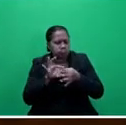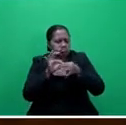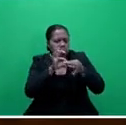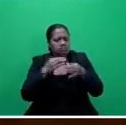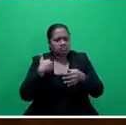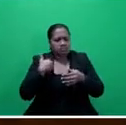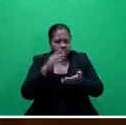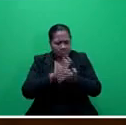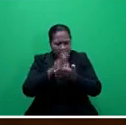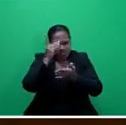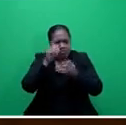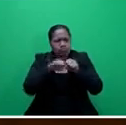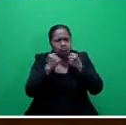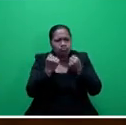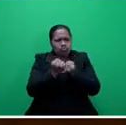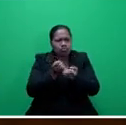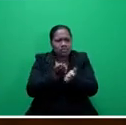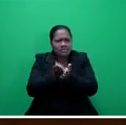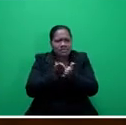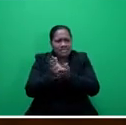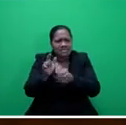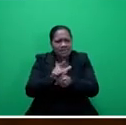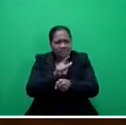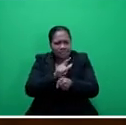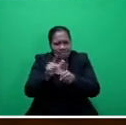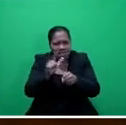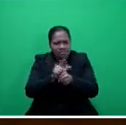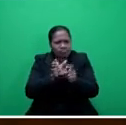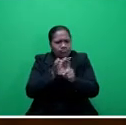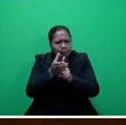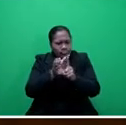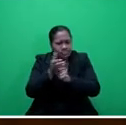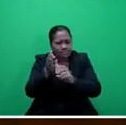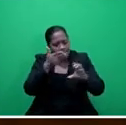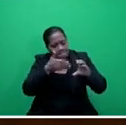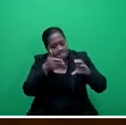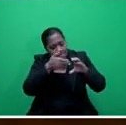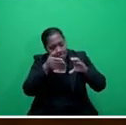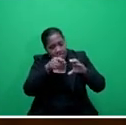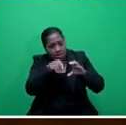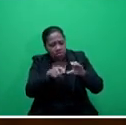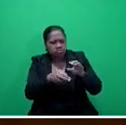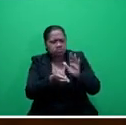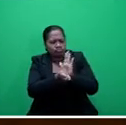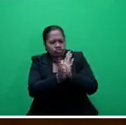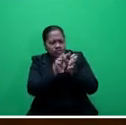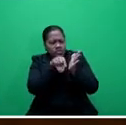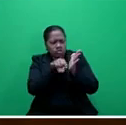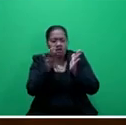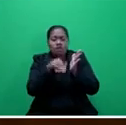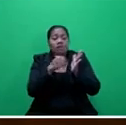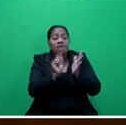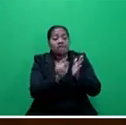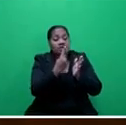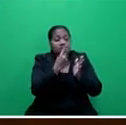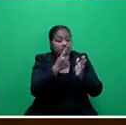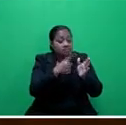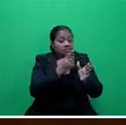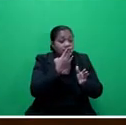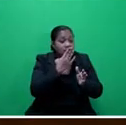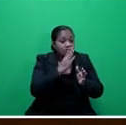service, labour, culture and media. The review looked at 9 key areas covering the period from 1st August 2016